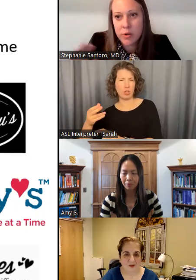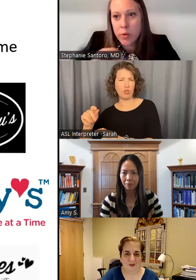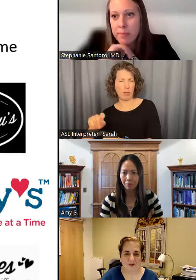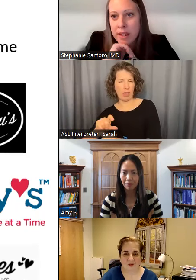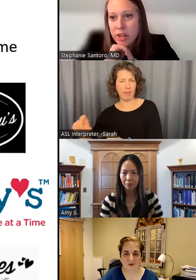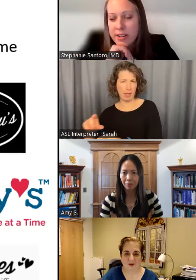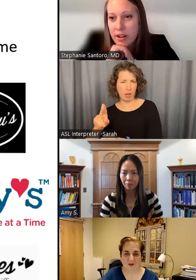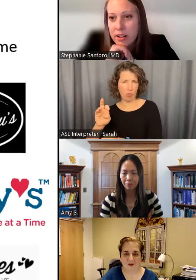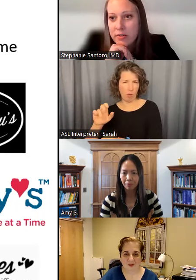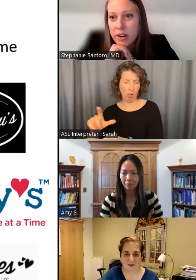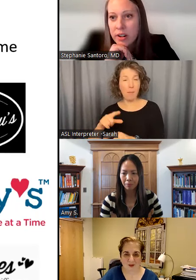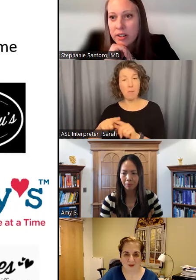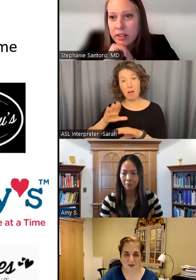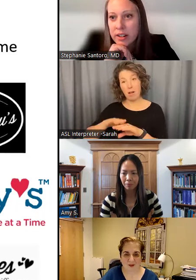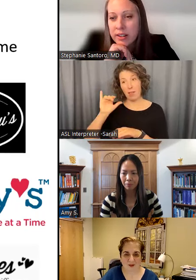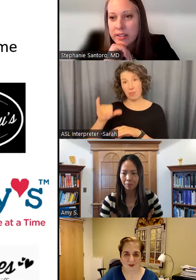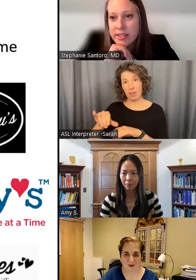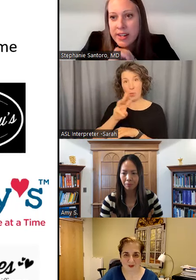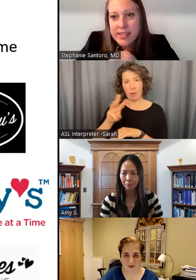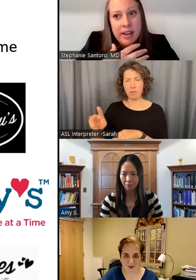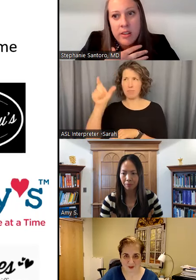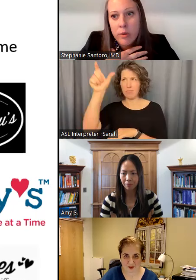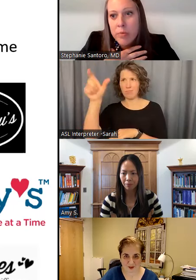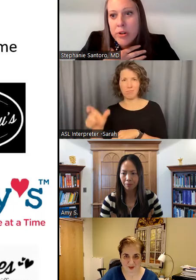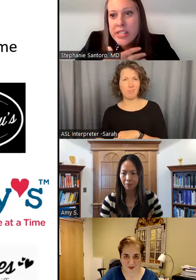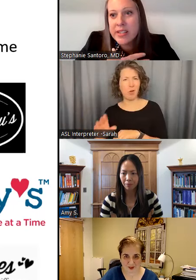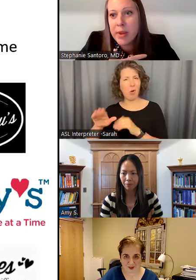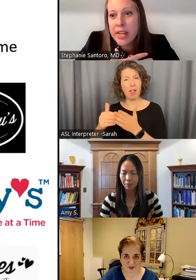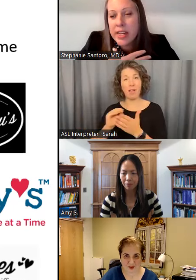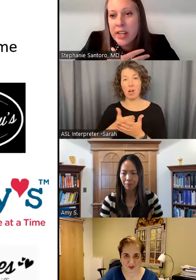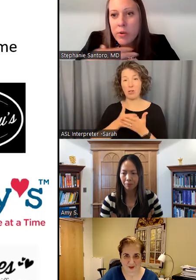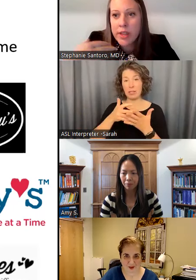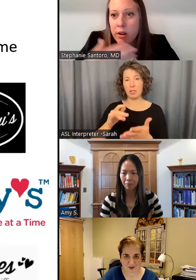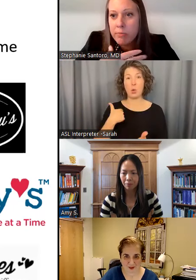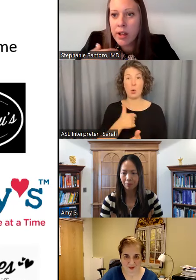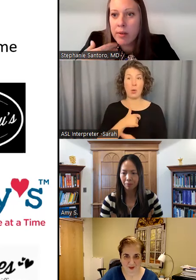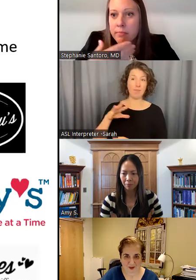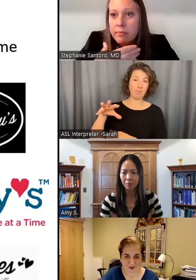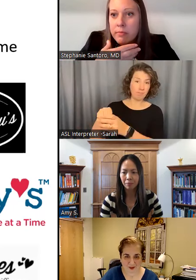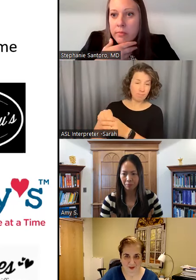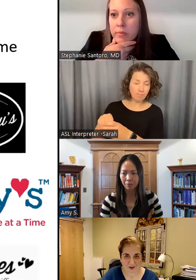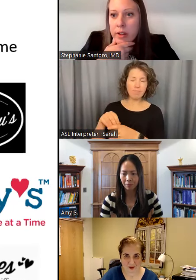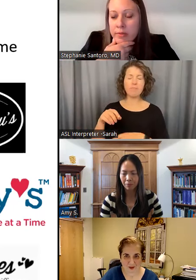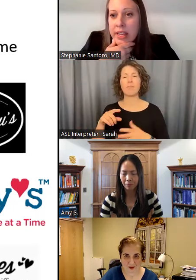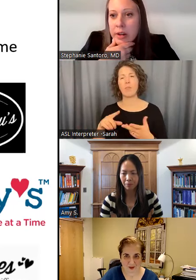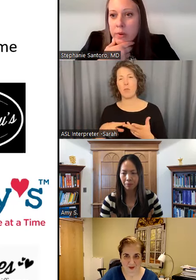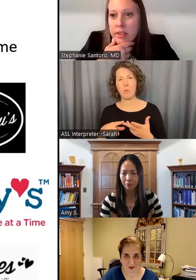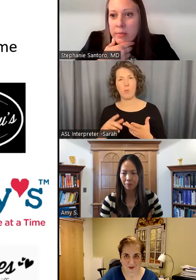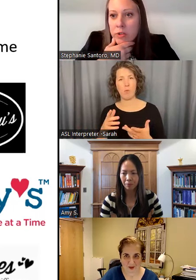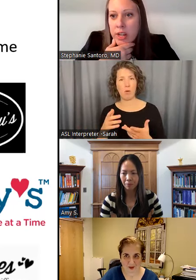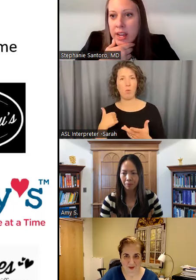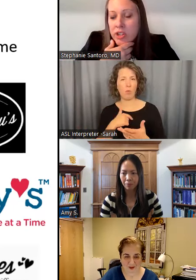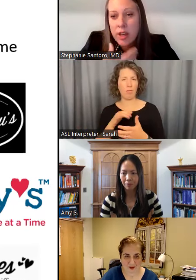the research webpage, it has all of our studies that either we're participating in or that are affiliated